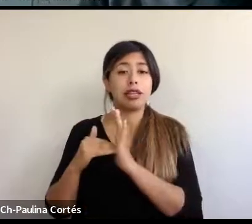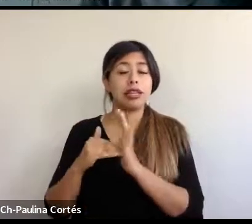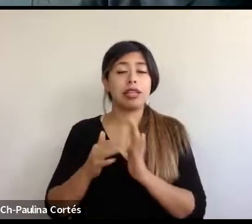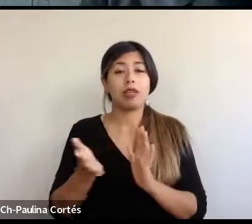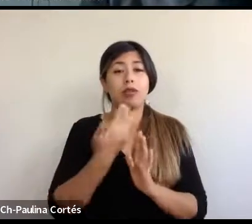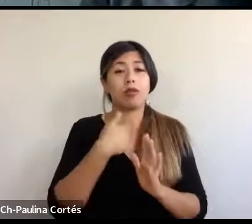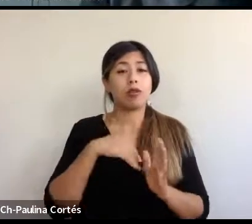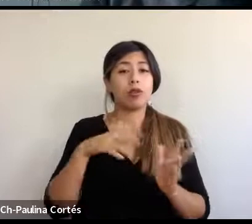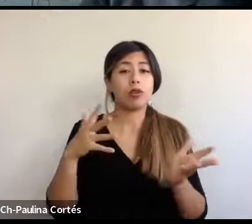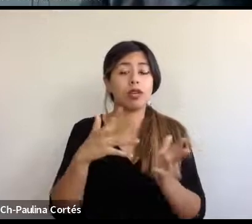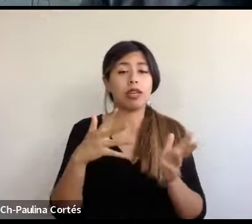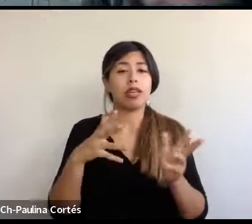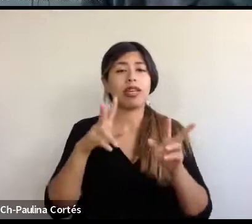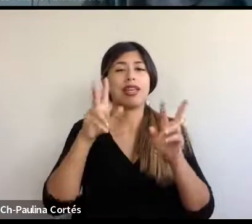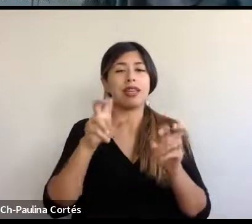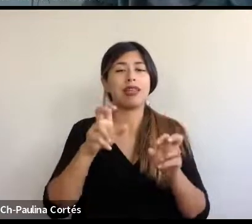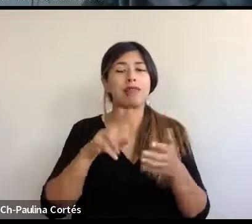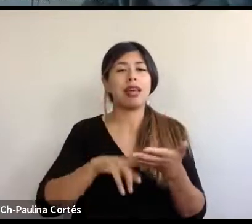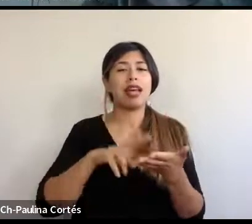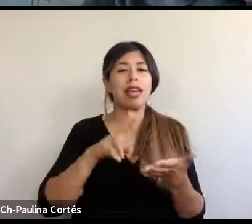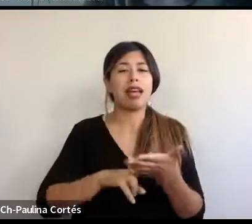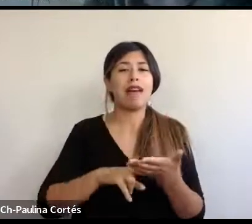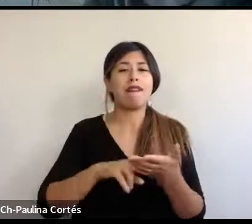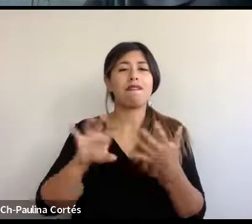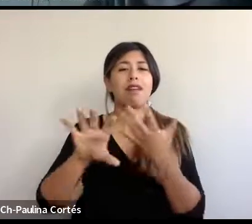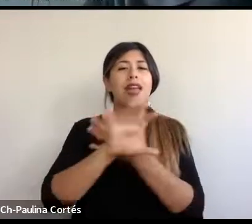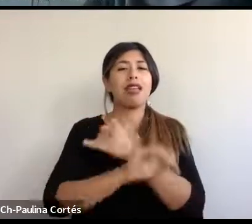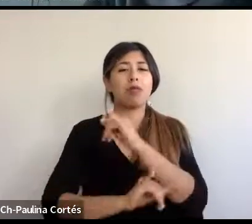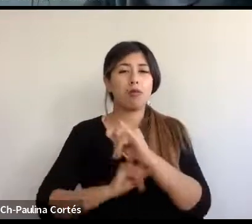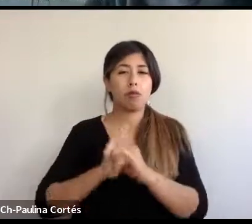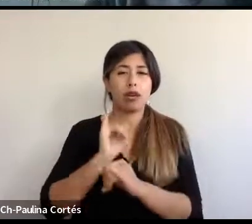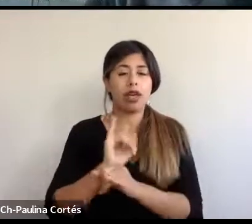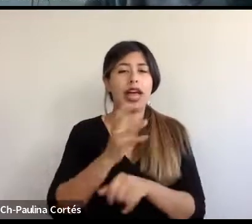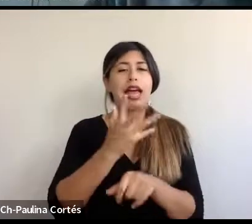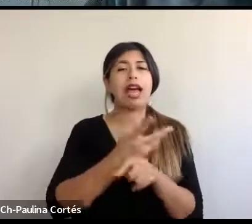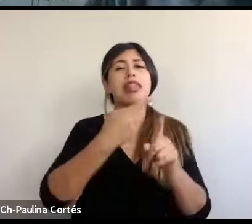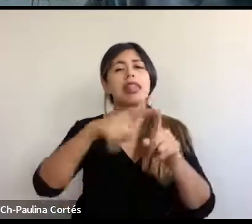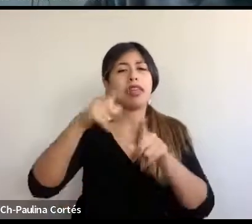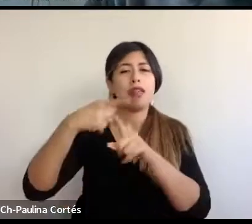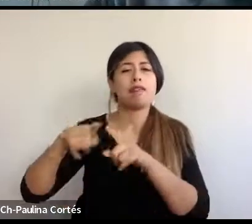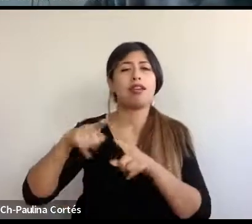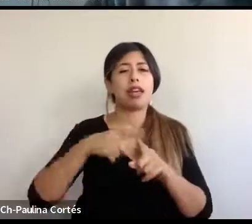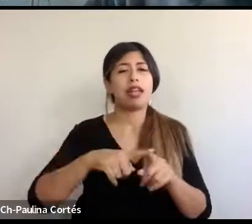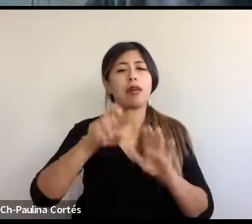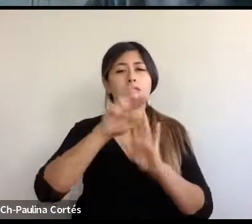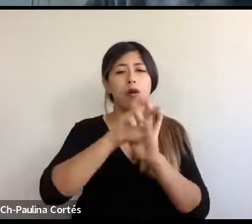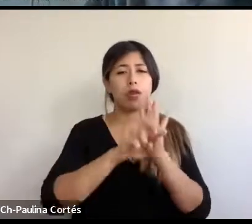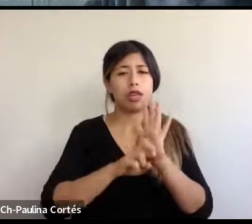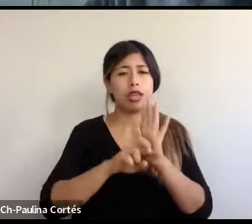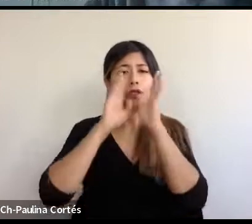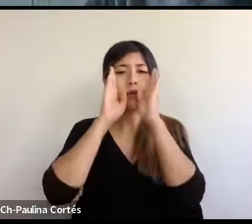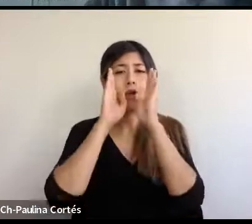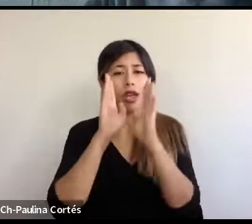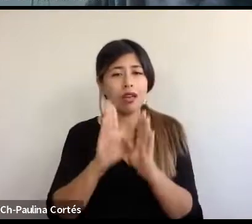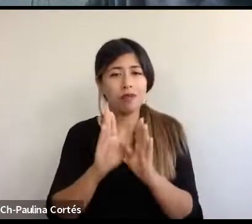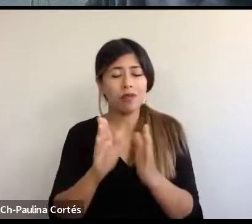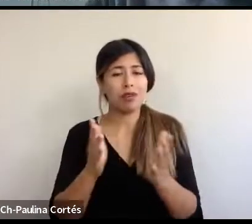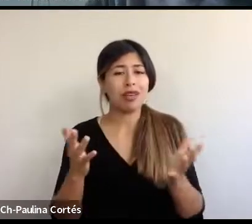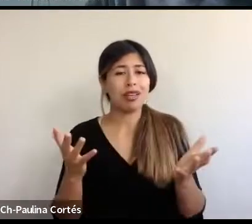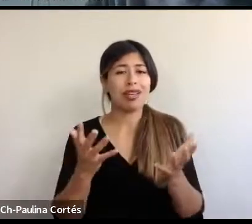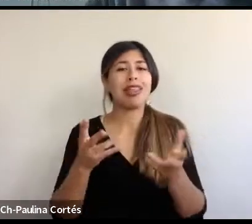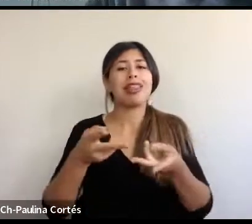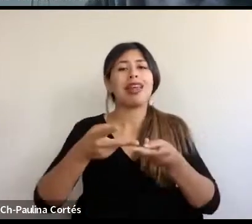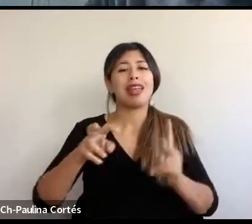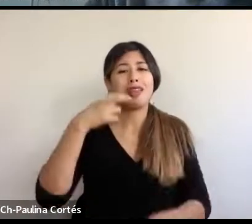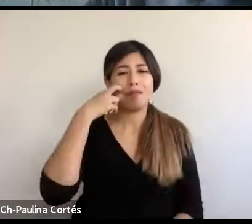projects, virtual reality projects, which are focused on human rights. And this has always been really attractive to the audience. We